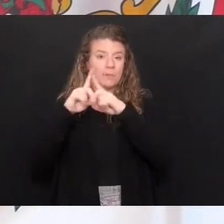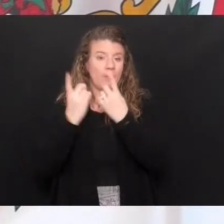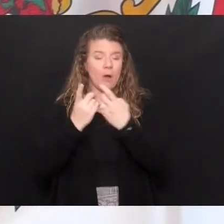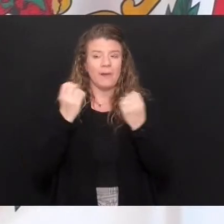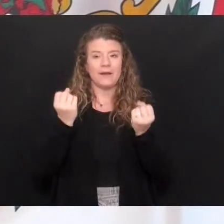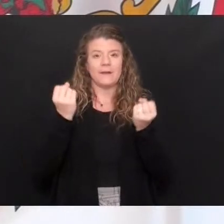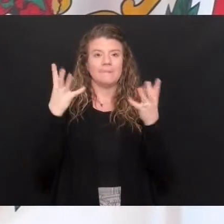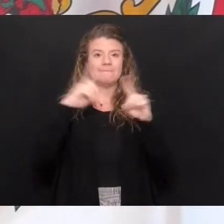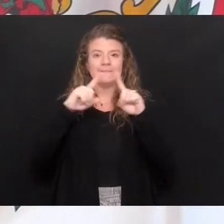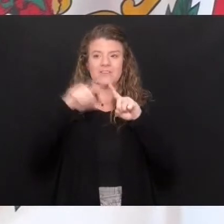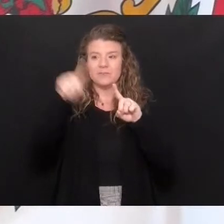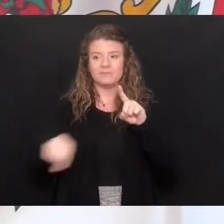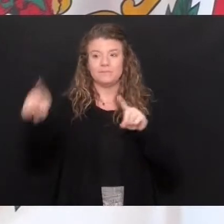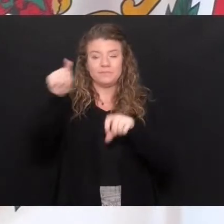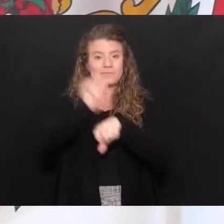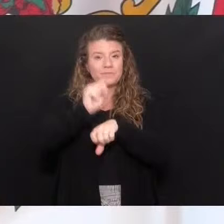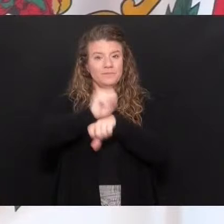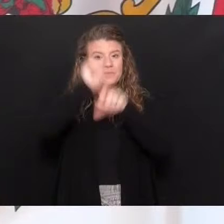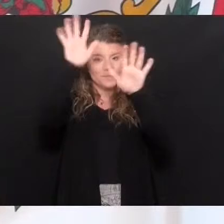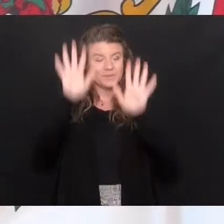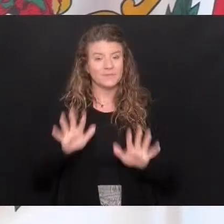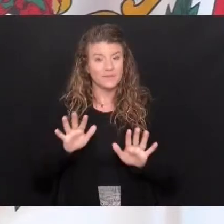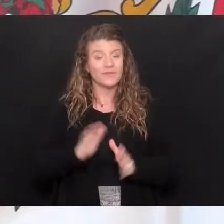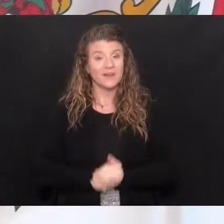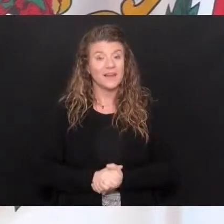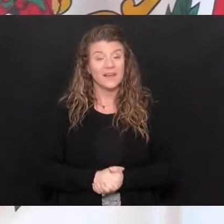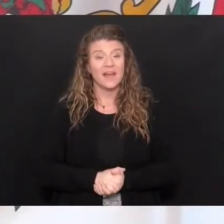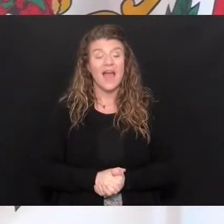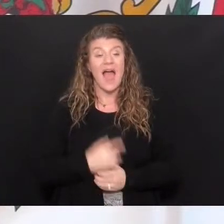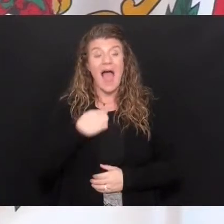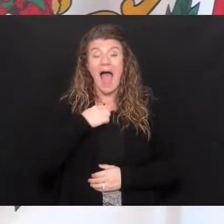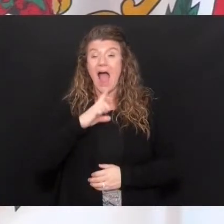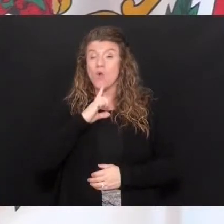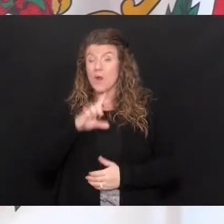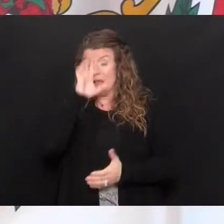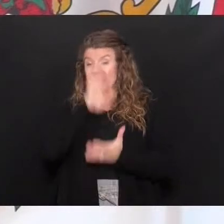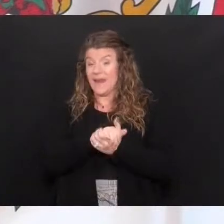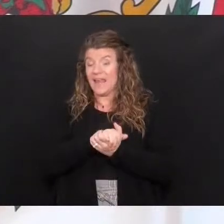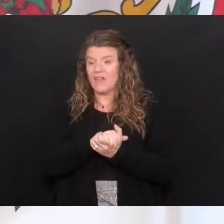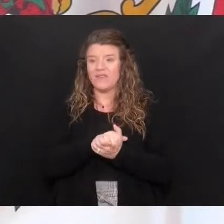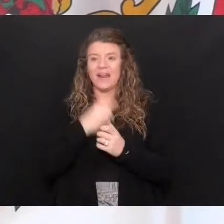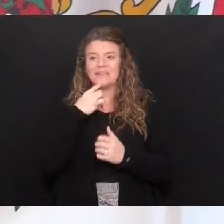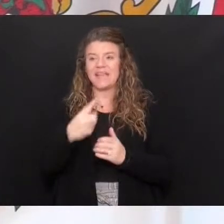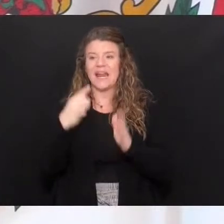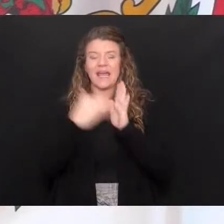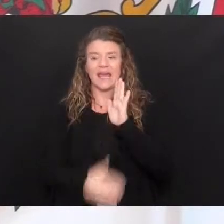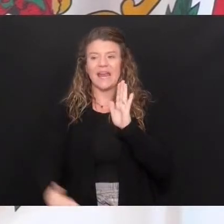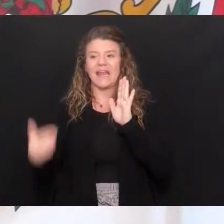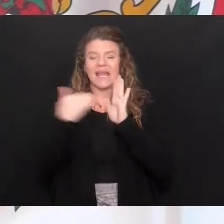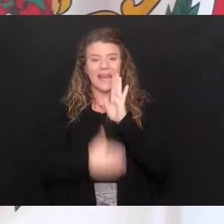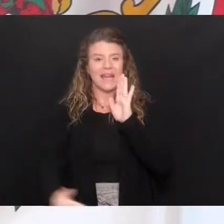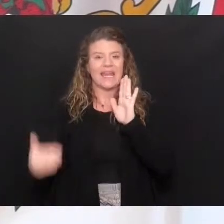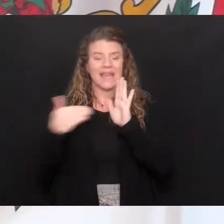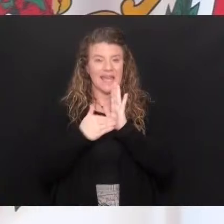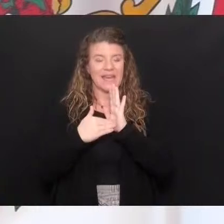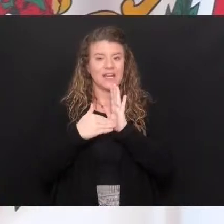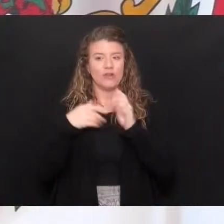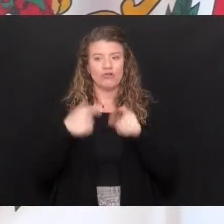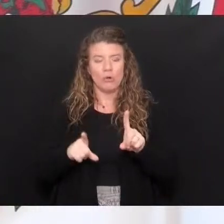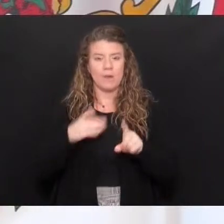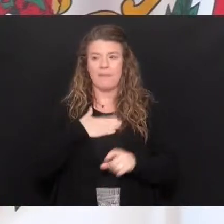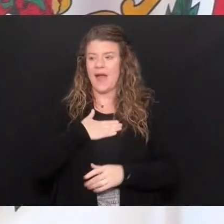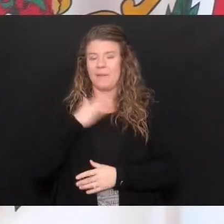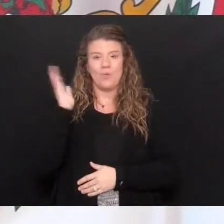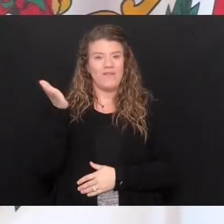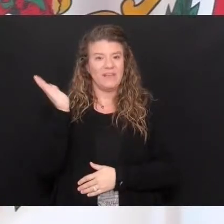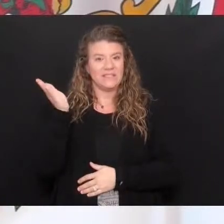great work that they've done. I really believed, and I said it over and over in the briefings, that,